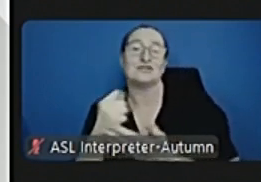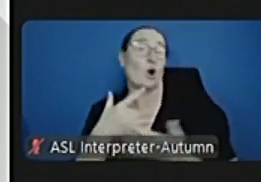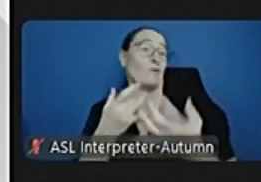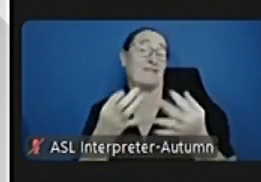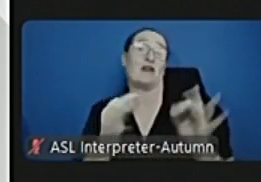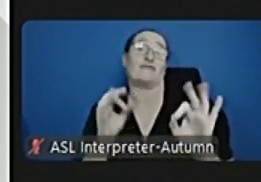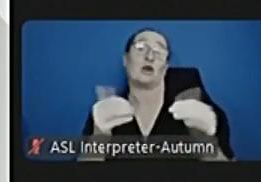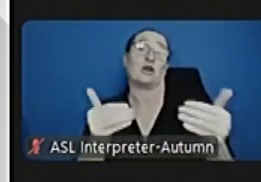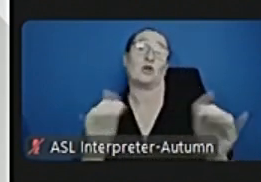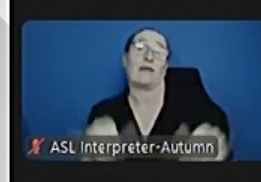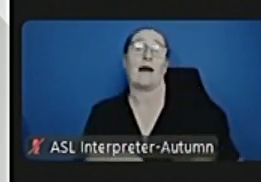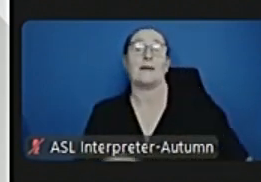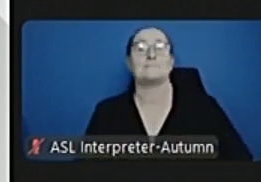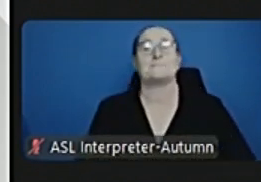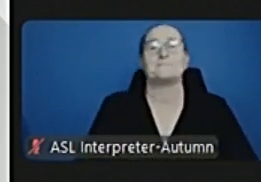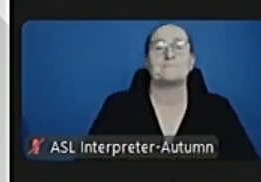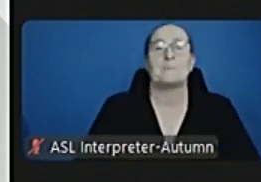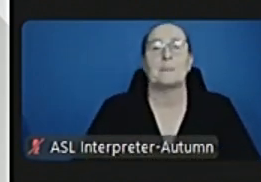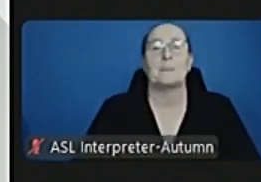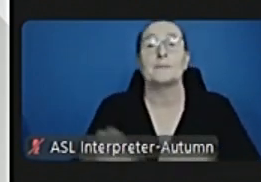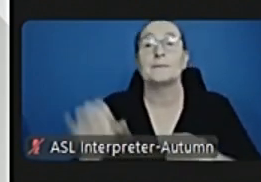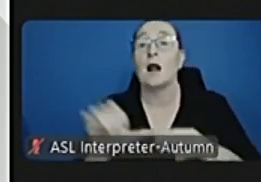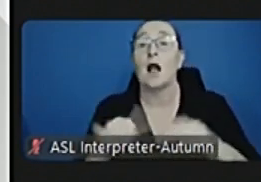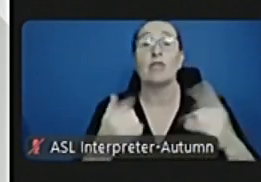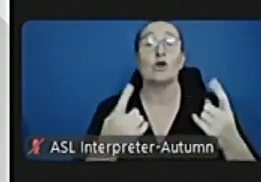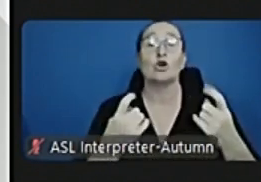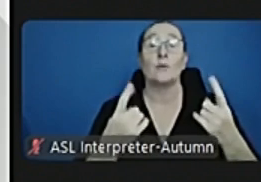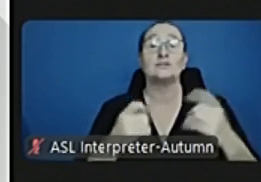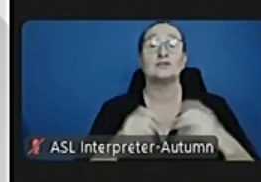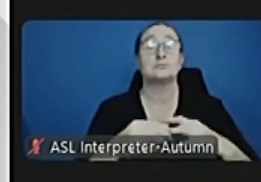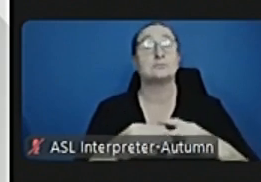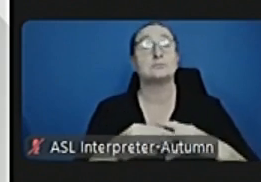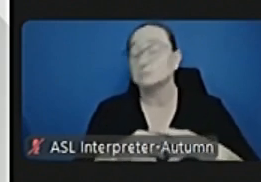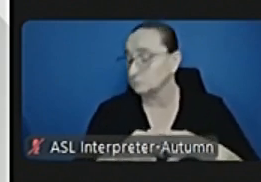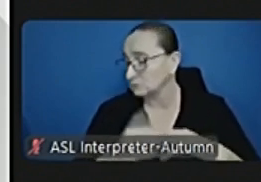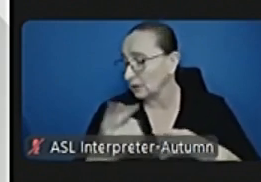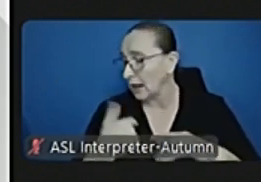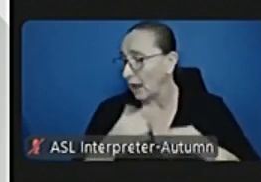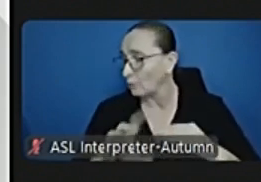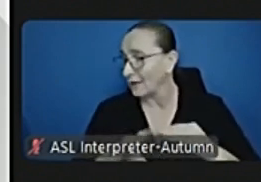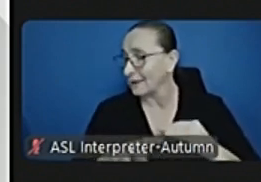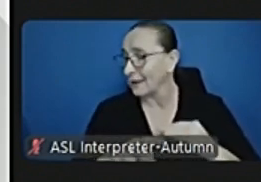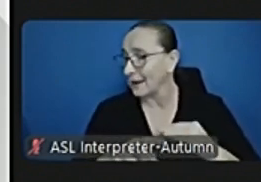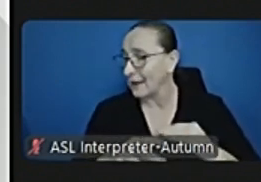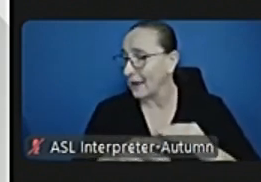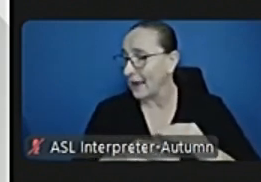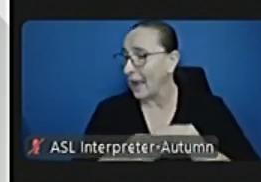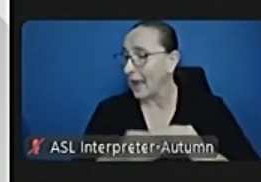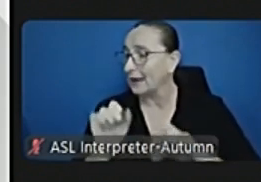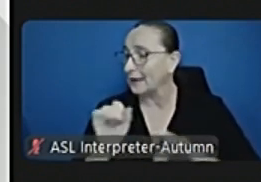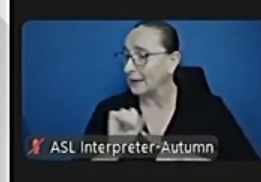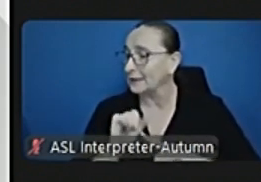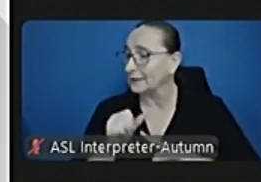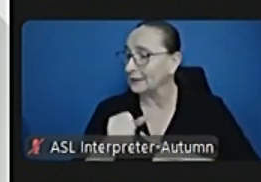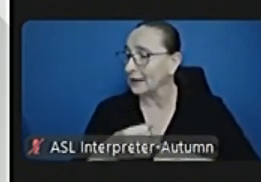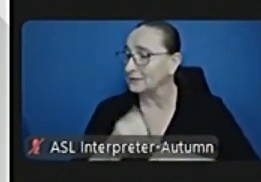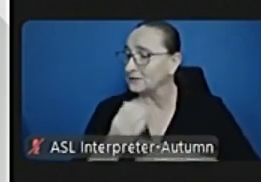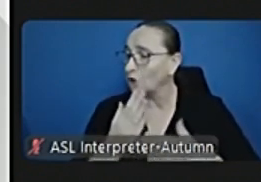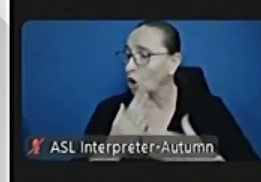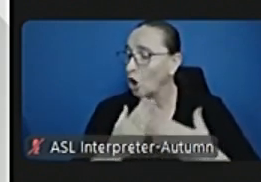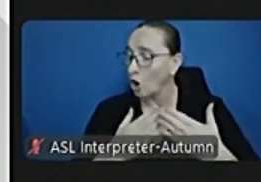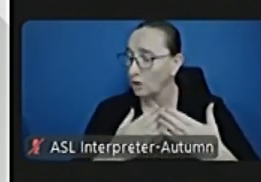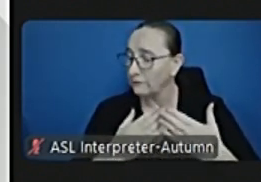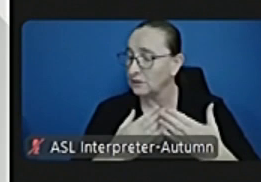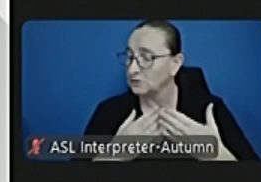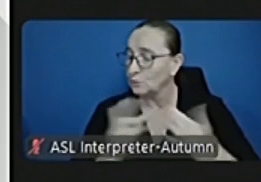just kidding. Any other questions? Gina. Yes. I would just add, I think a piece of all of this is we have to relook at the way that